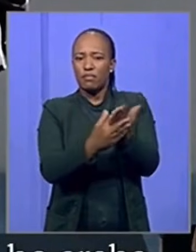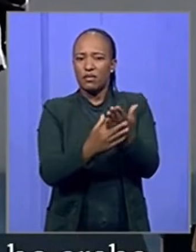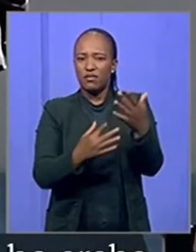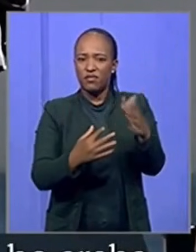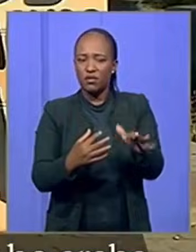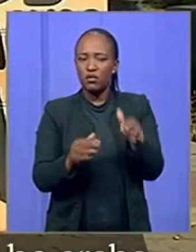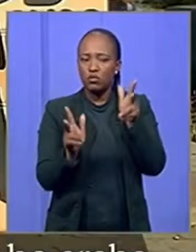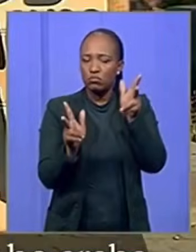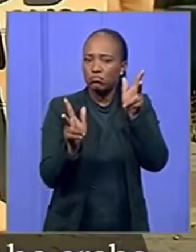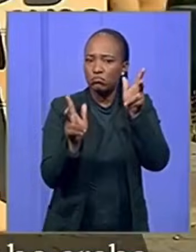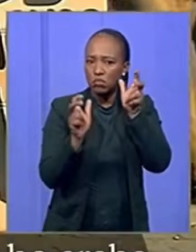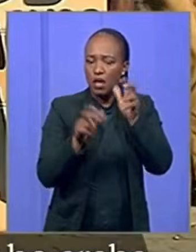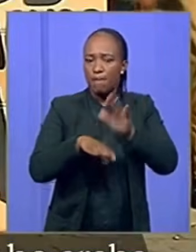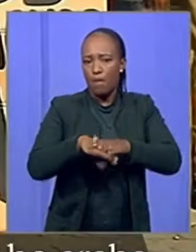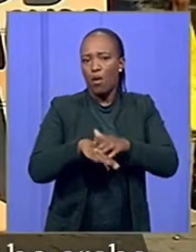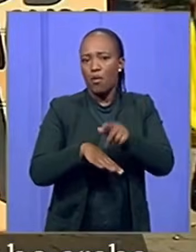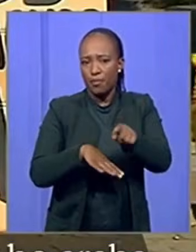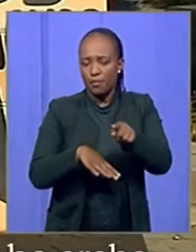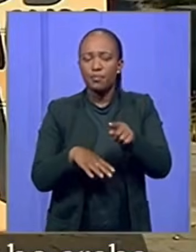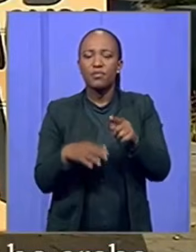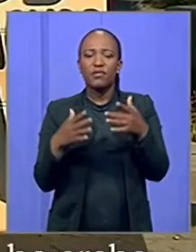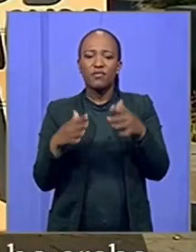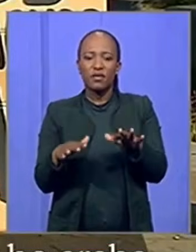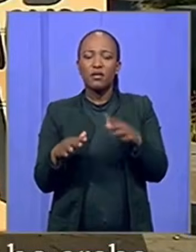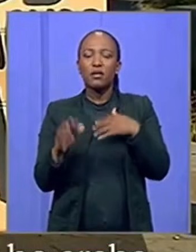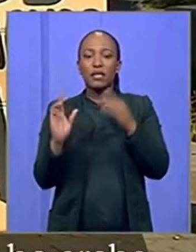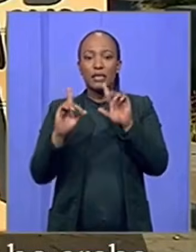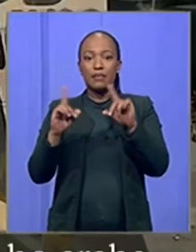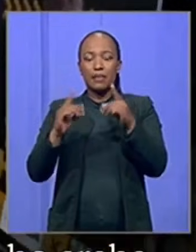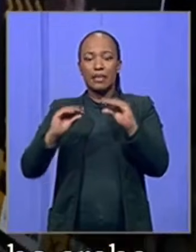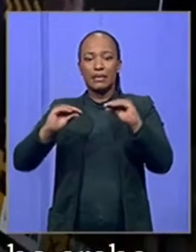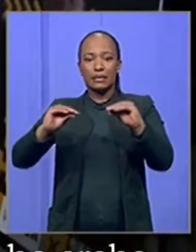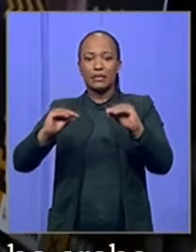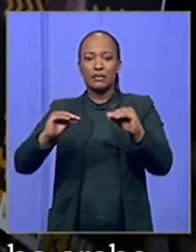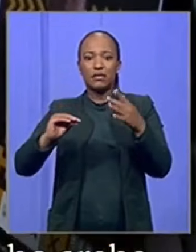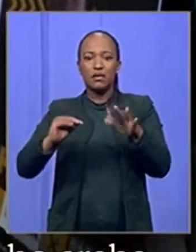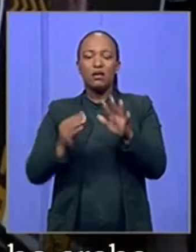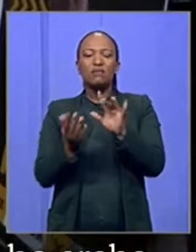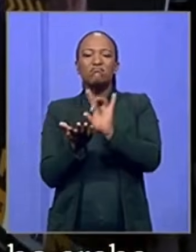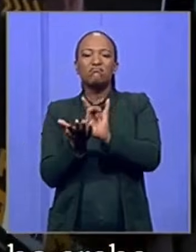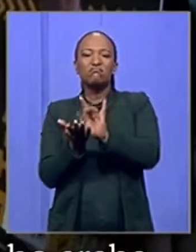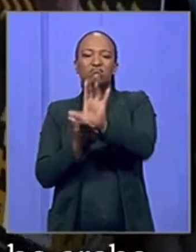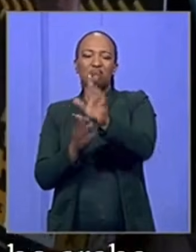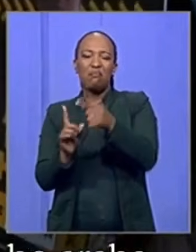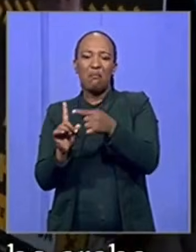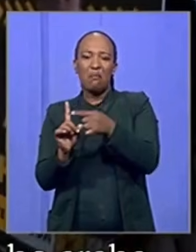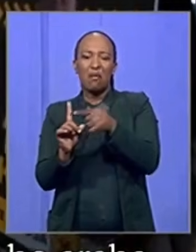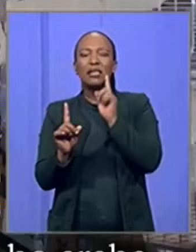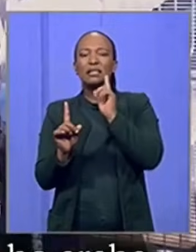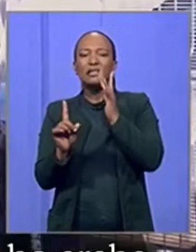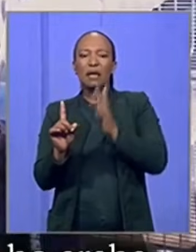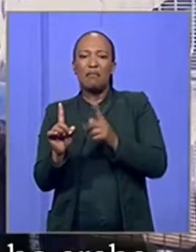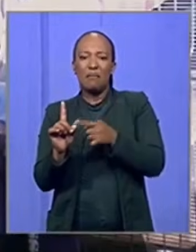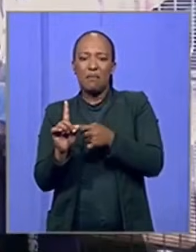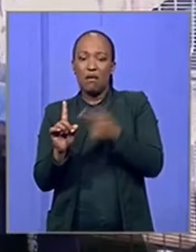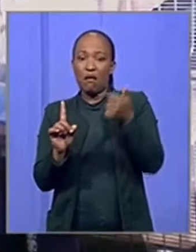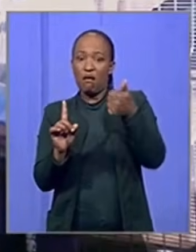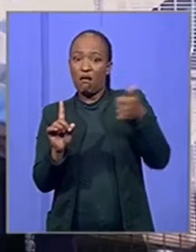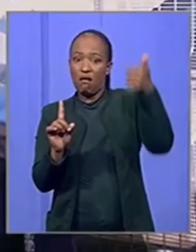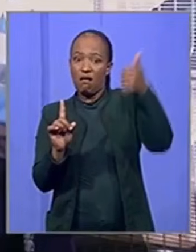e tle e potlakiswe. Mme seo se bakile hore lefapha la thuto le leleke mosuehlo eo. For us to push this issue